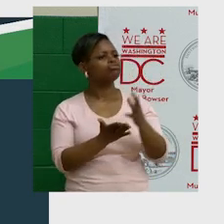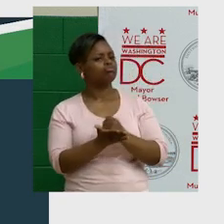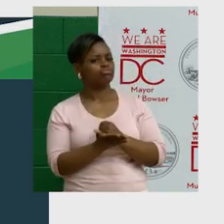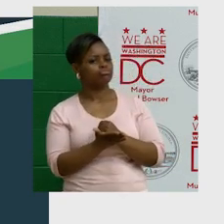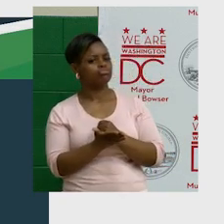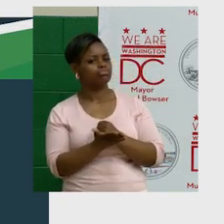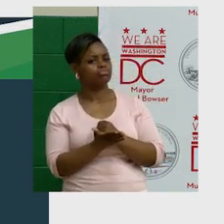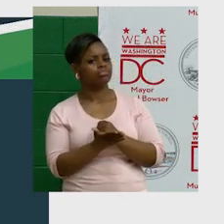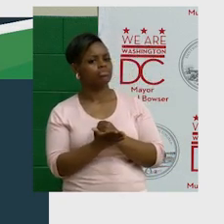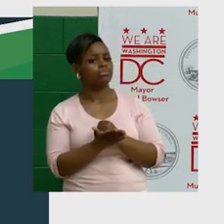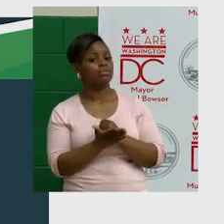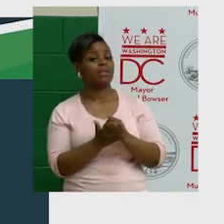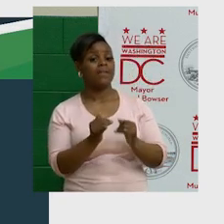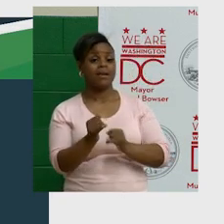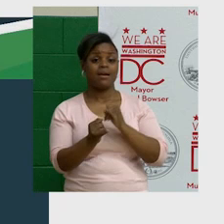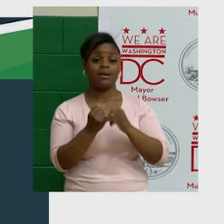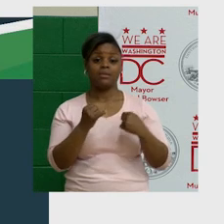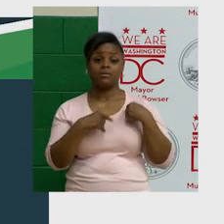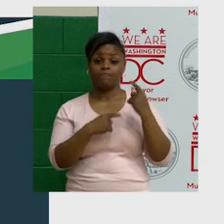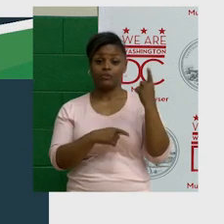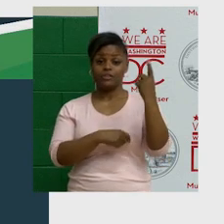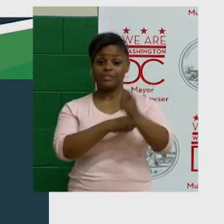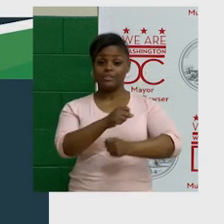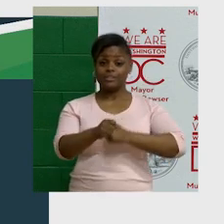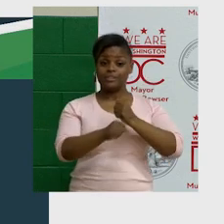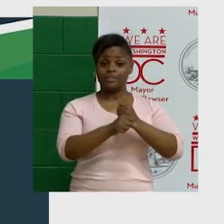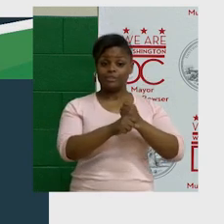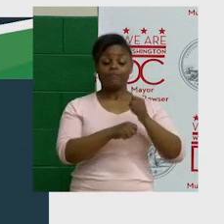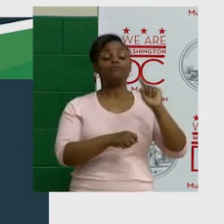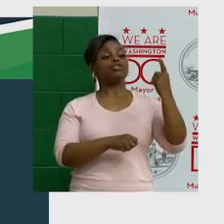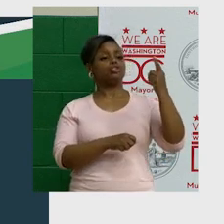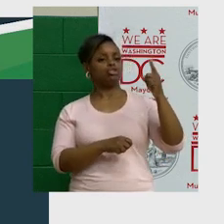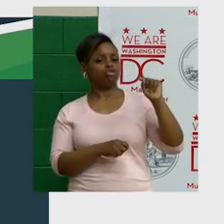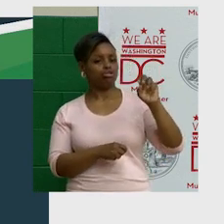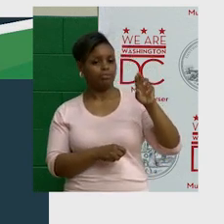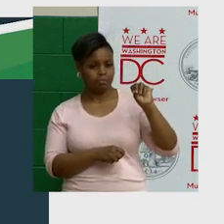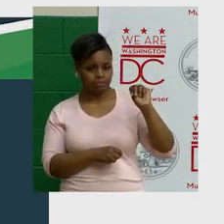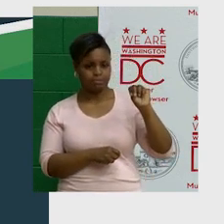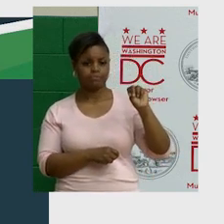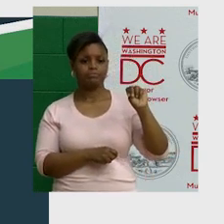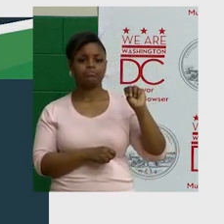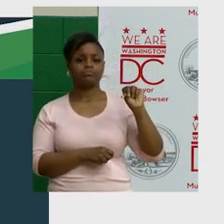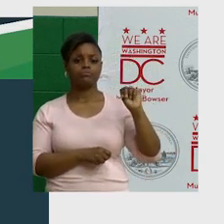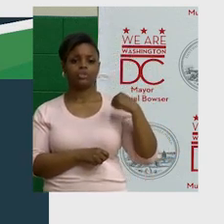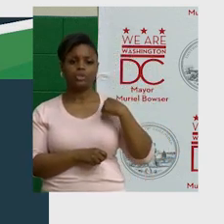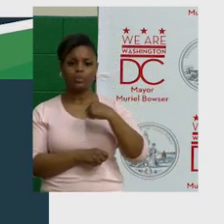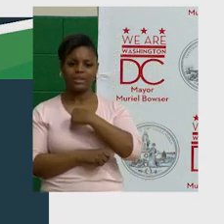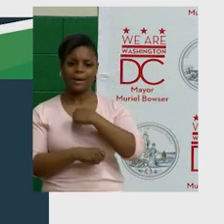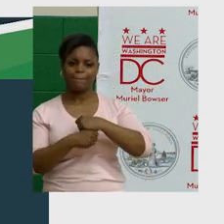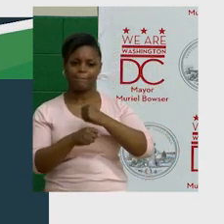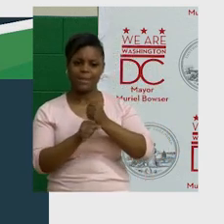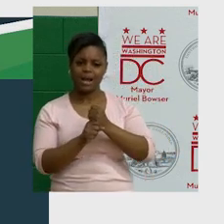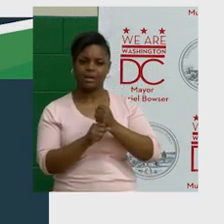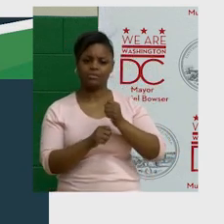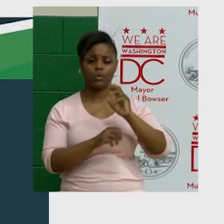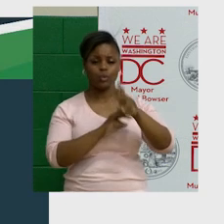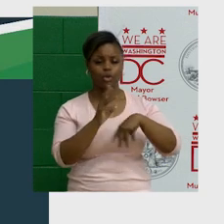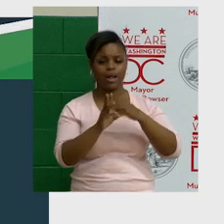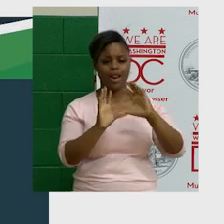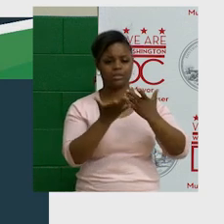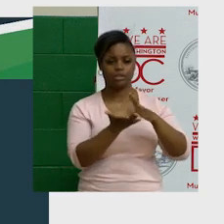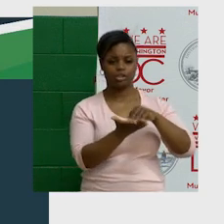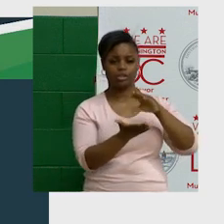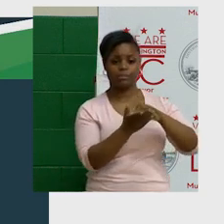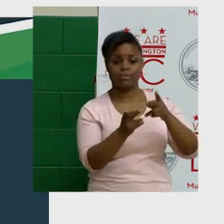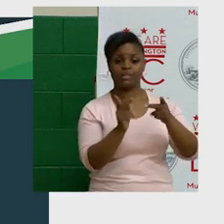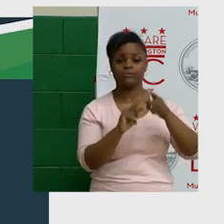lastly, over the first term, we have continued to modernize our buildings to create world-class learning spaces for all of our children and all of our